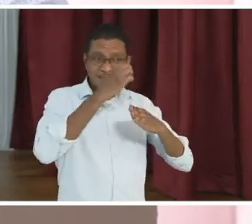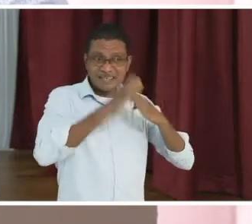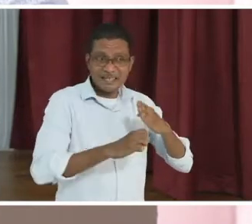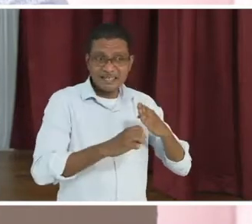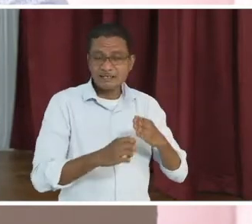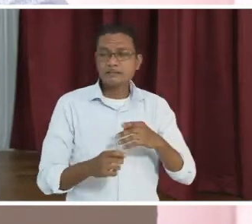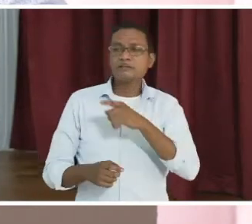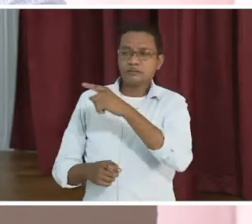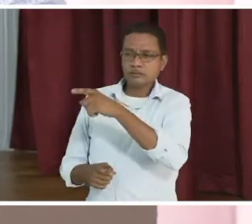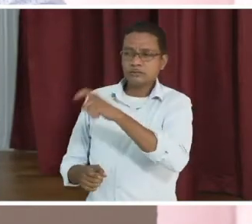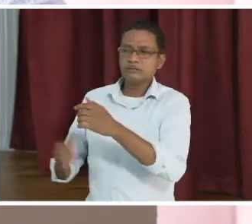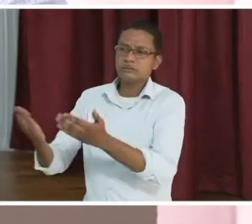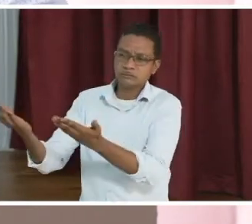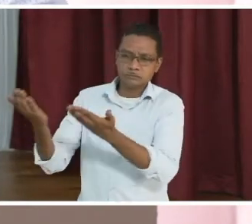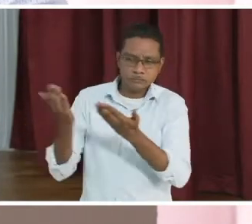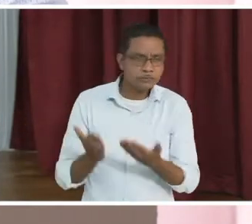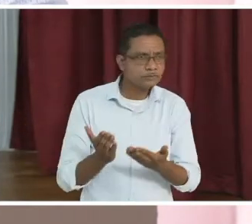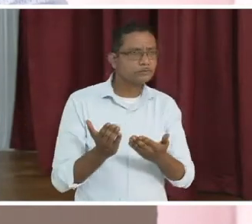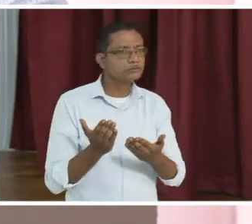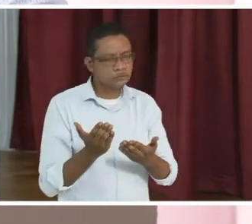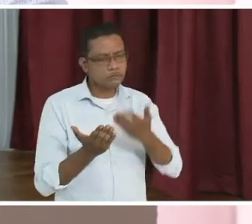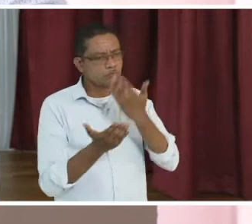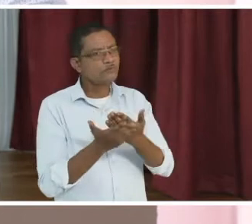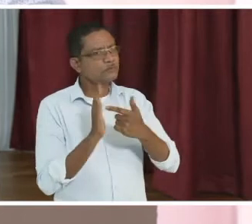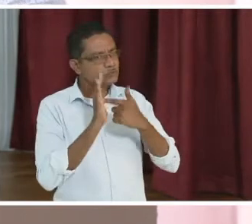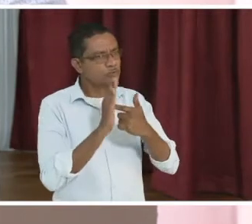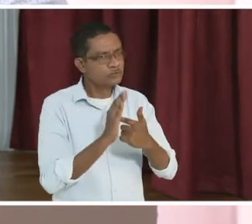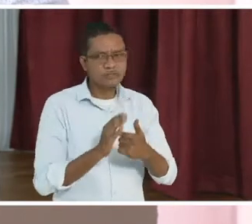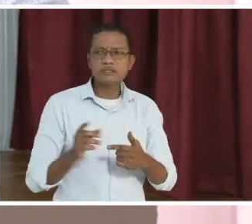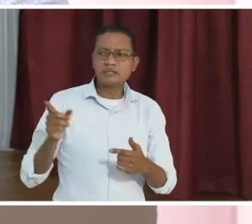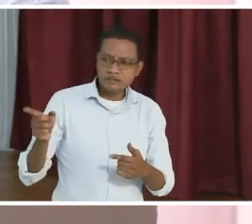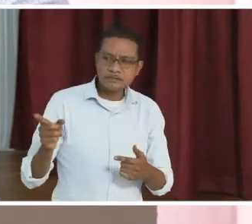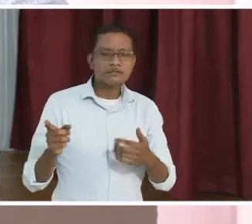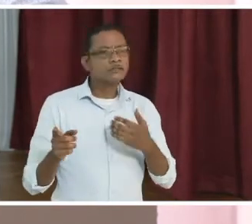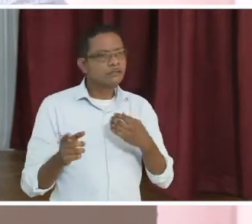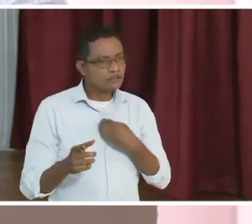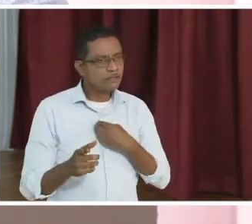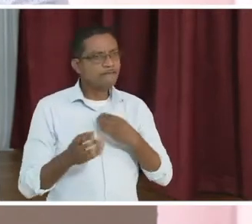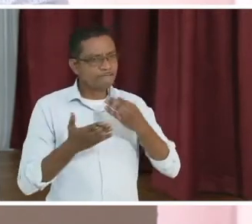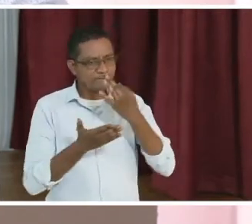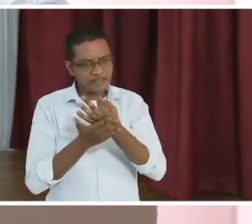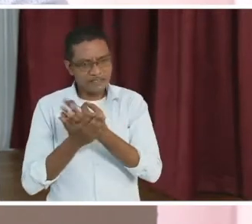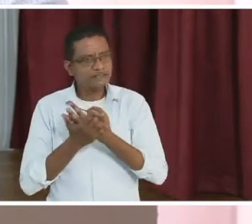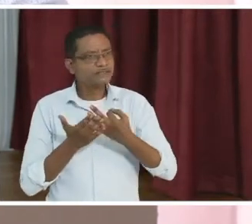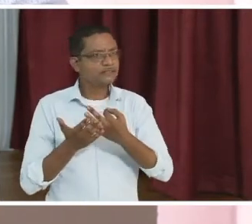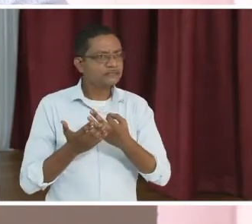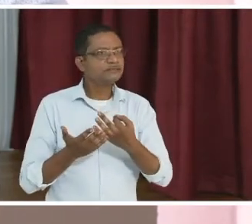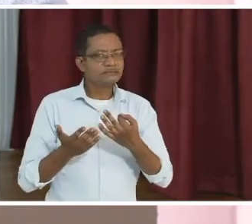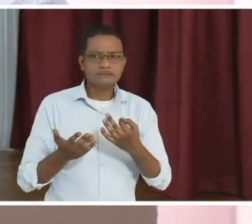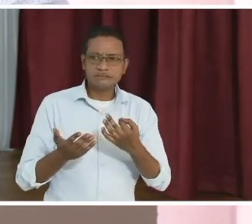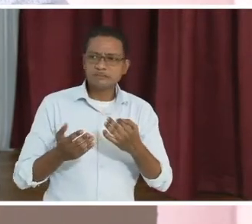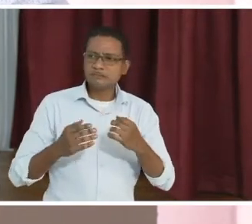to us, the agency, that this customer is now prepared to offset the balance and become a homeowner. And offset